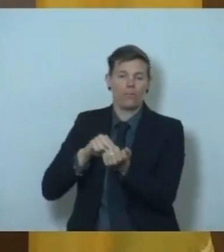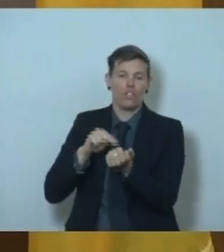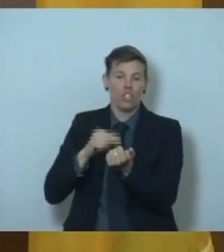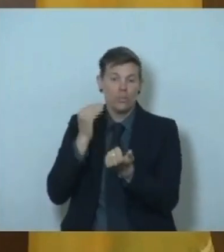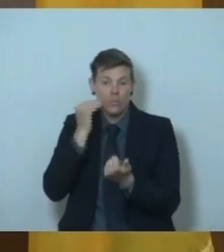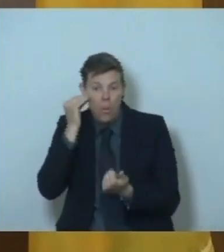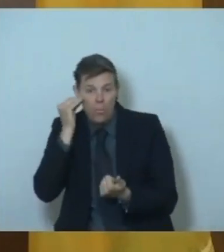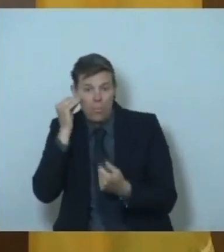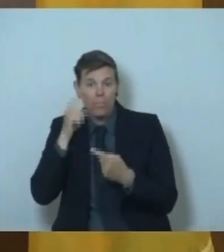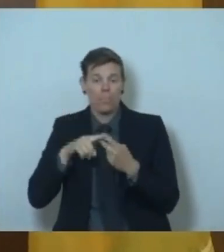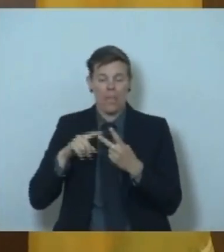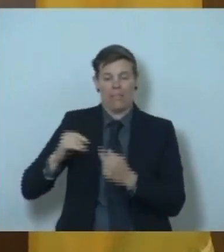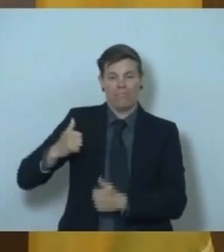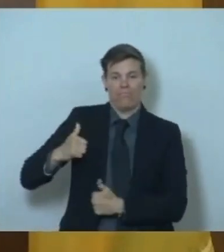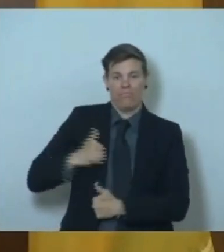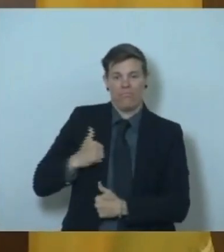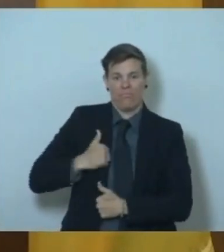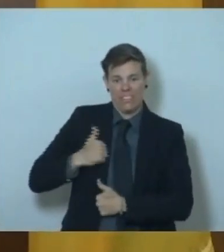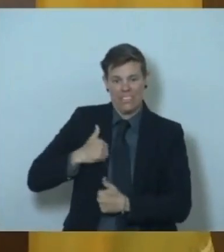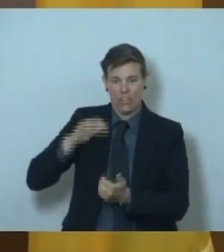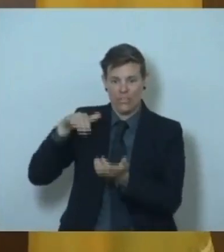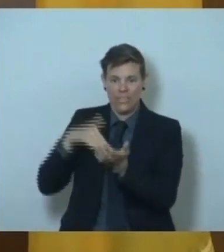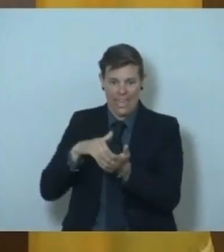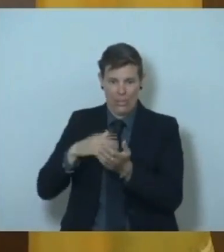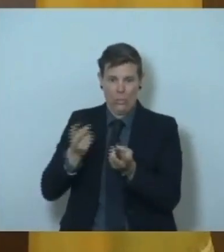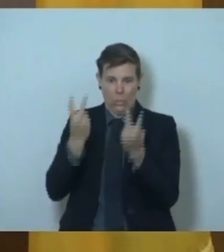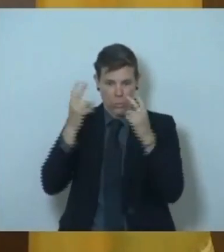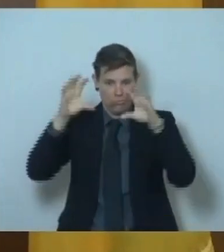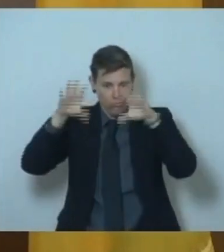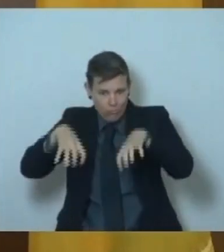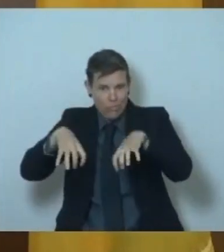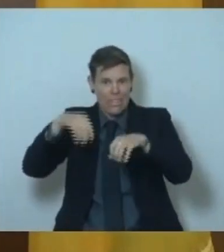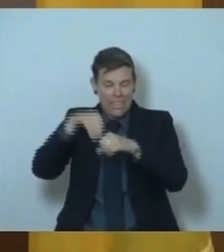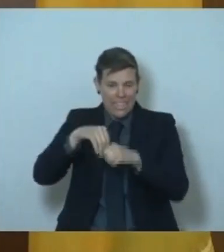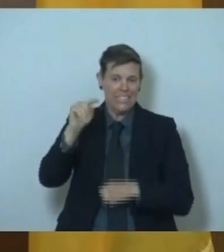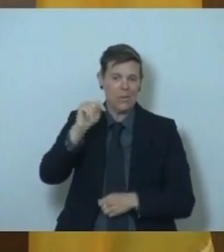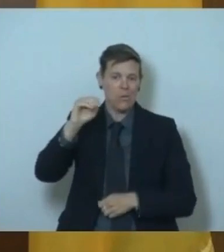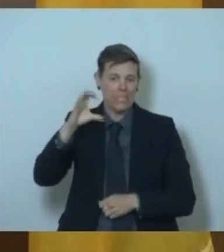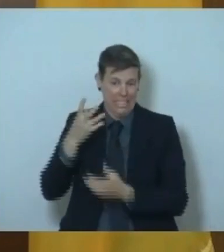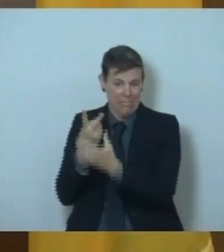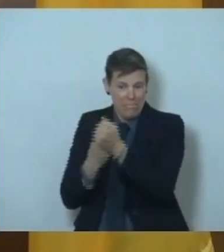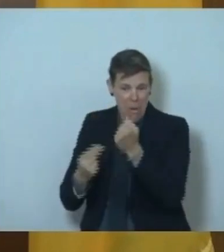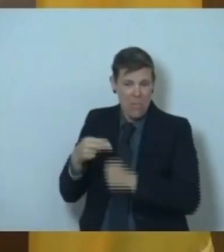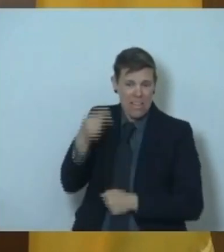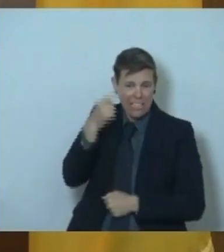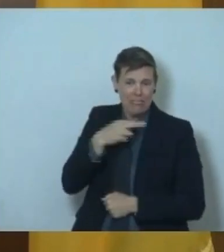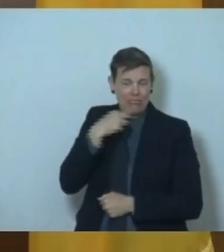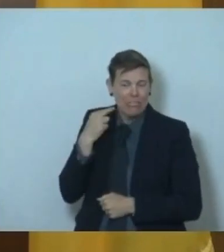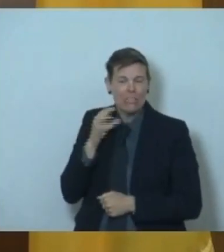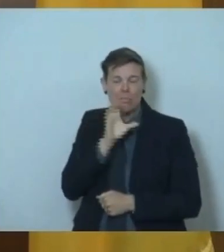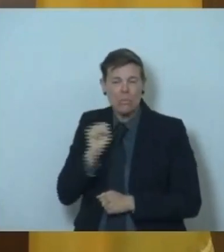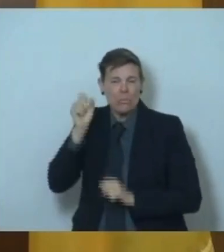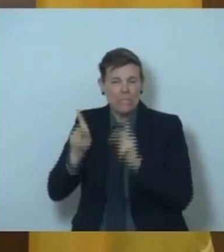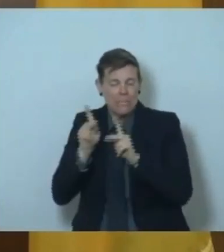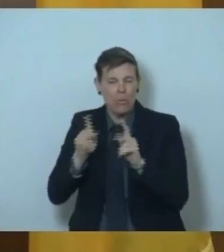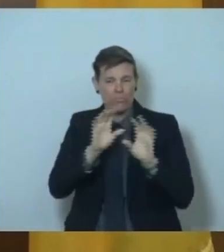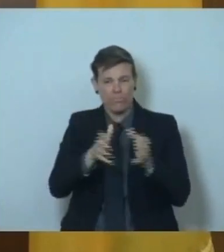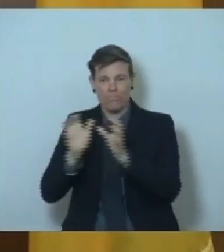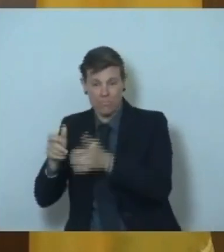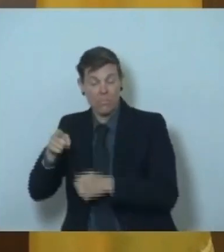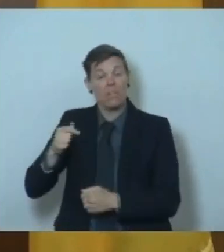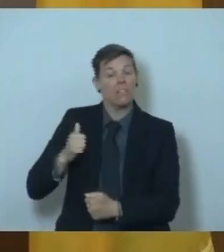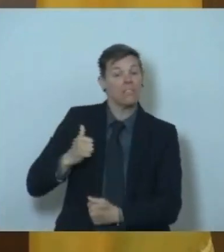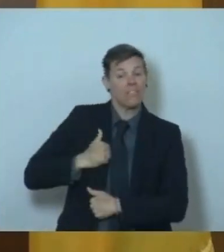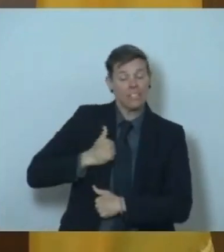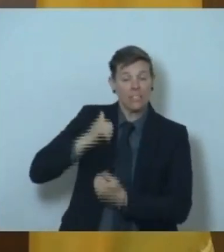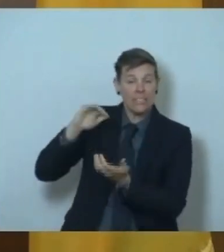veteran centers around the country have been decimated by COVID-19 because veterans who are living as residents in the